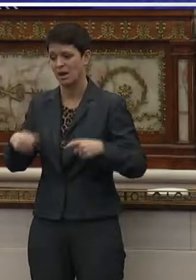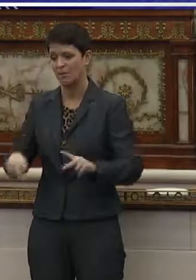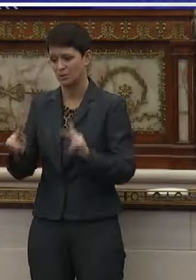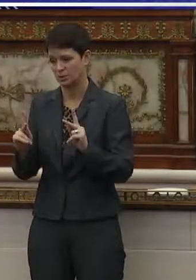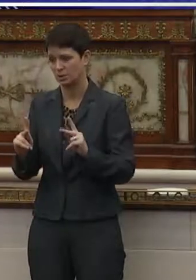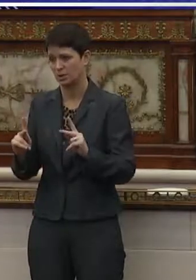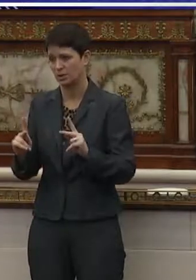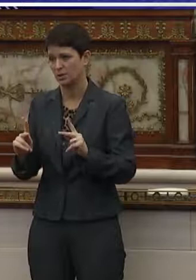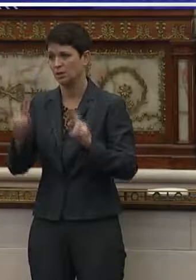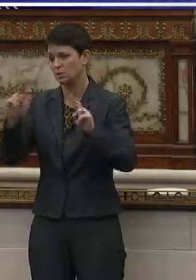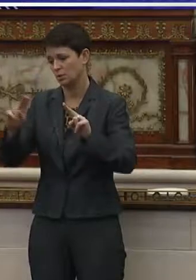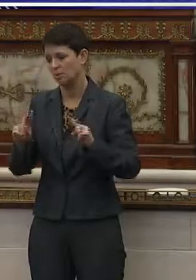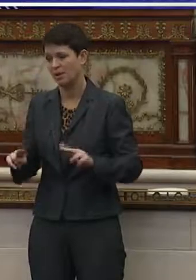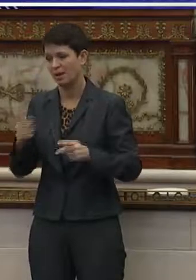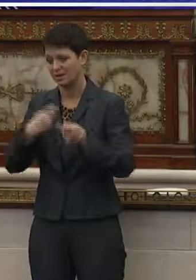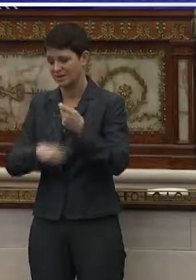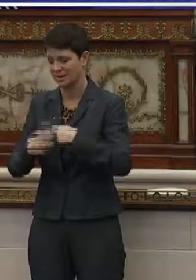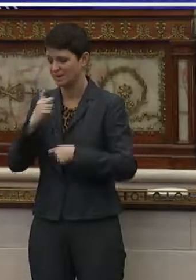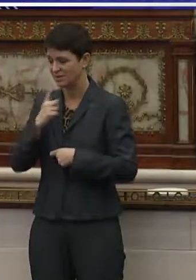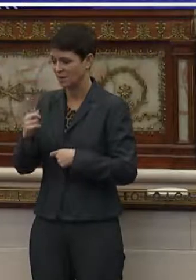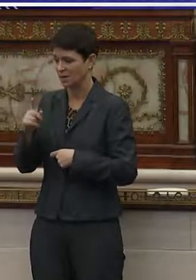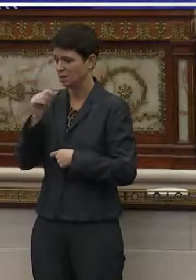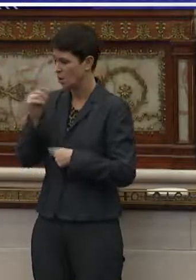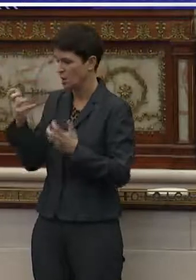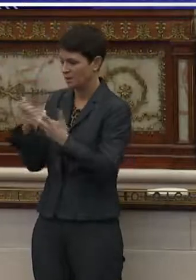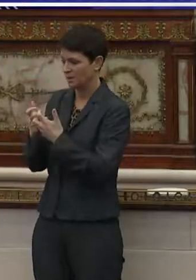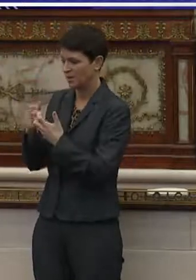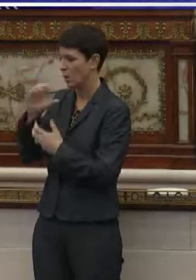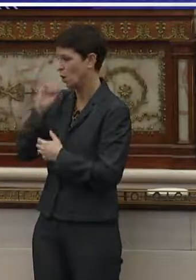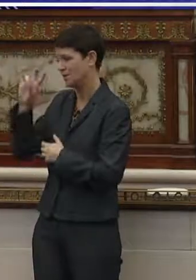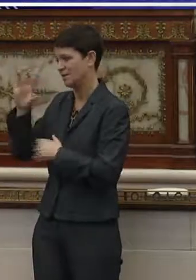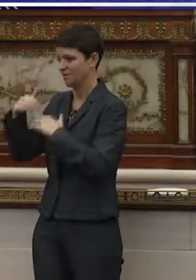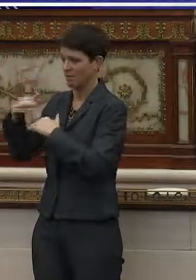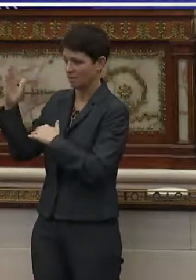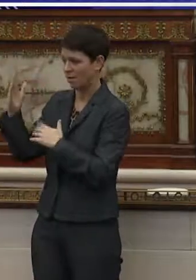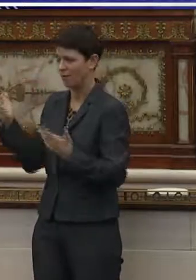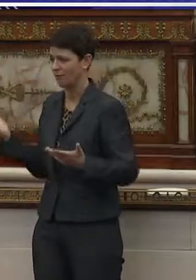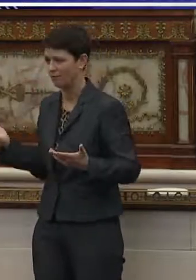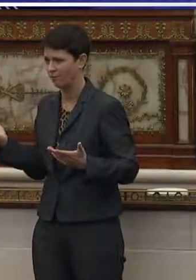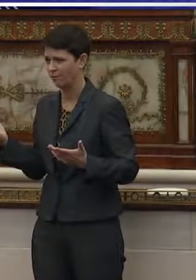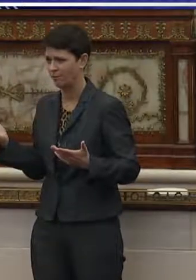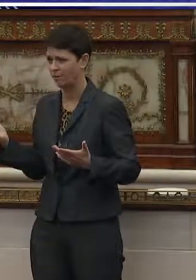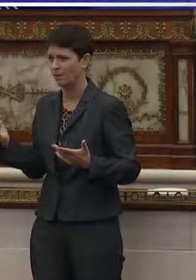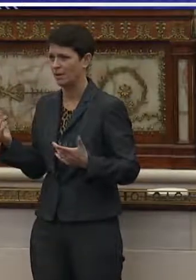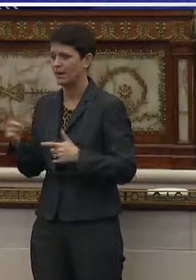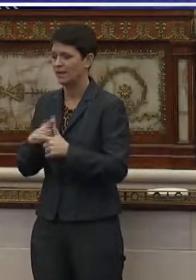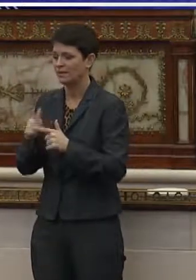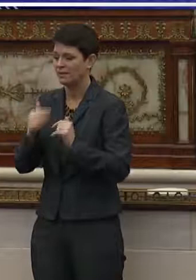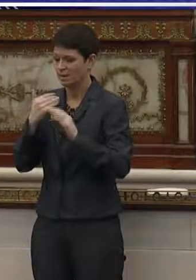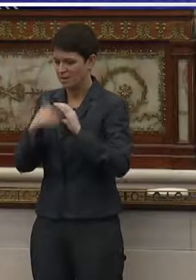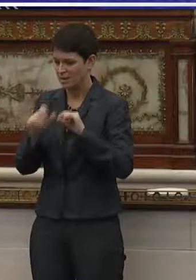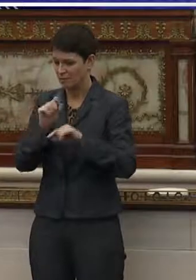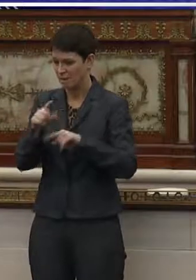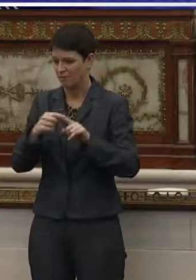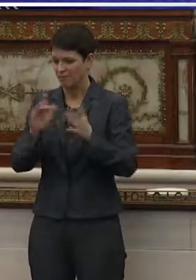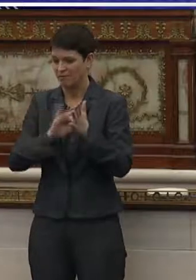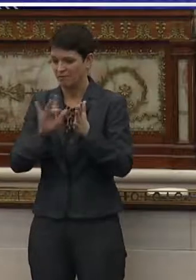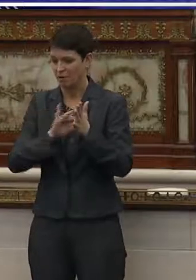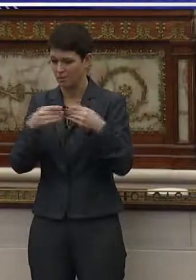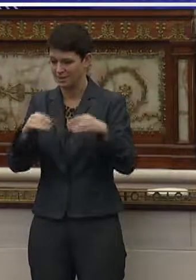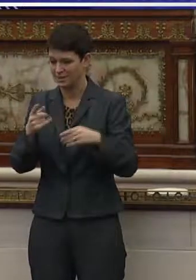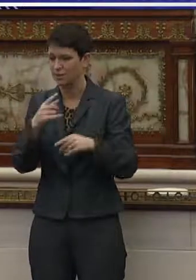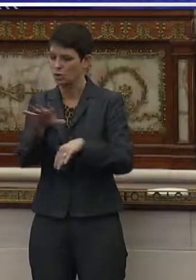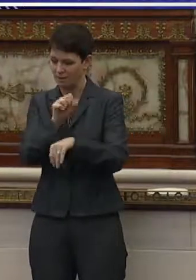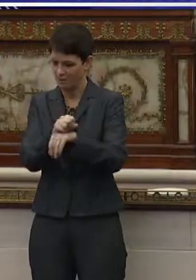opportunity to be able to apply instead of saying you don't match that criteria. And then they would get an email from that pharmacy saying you